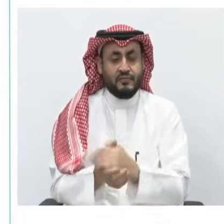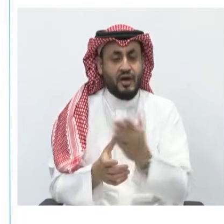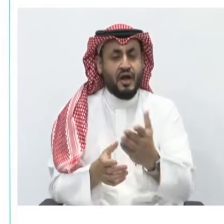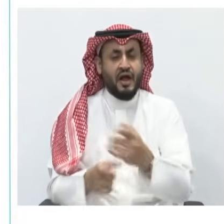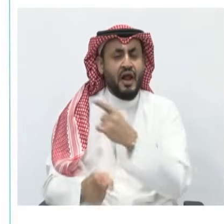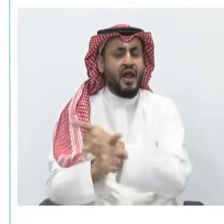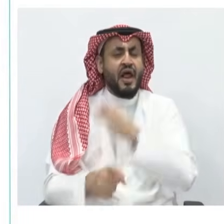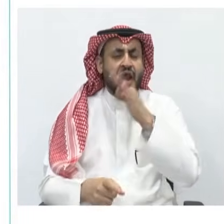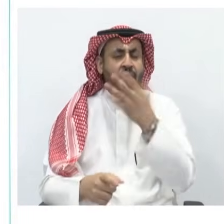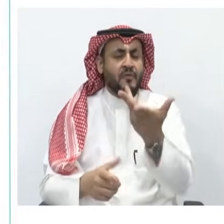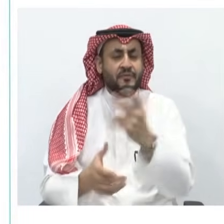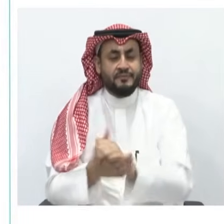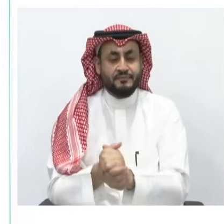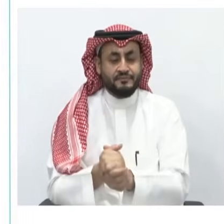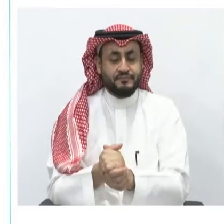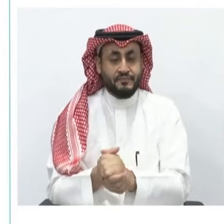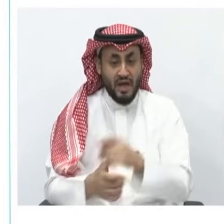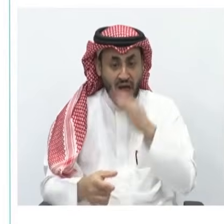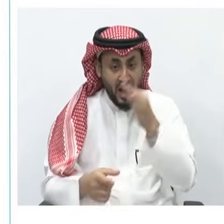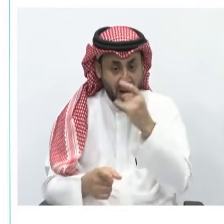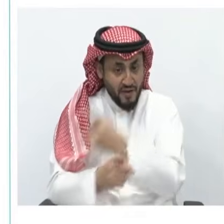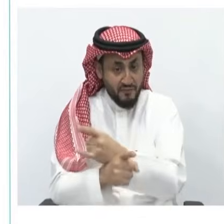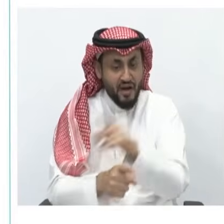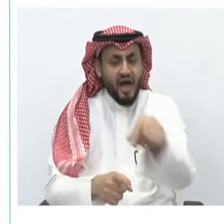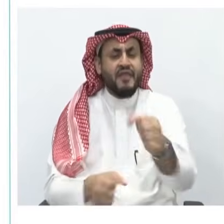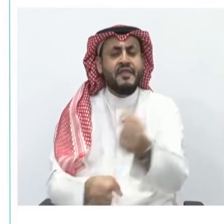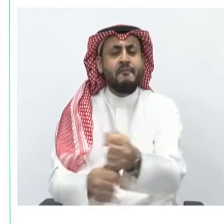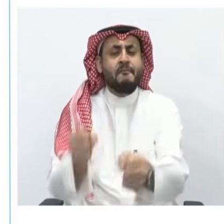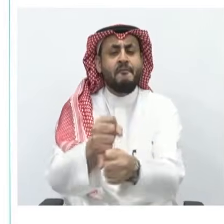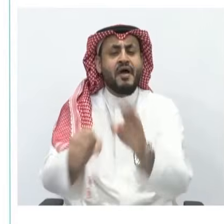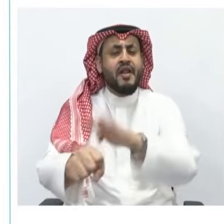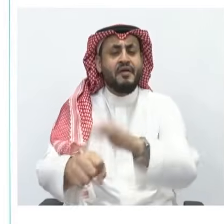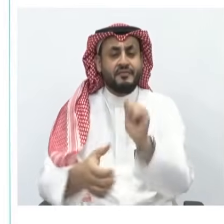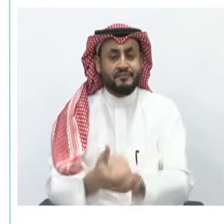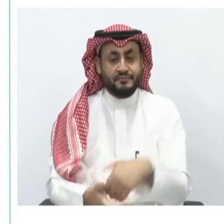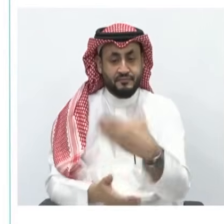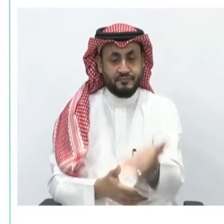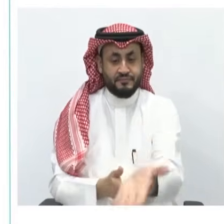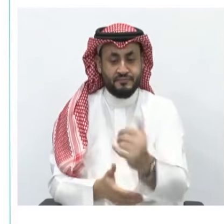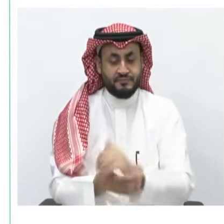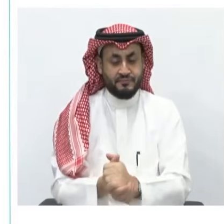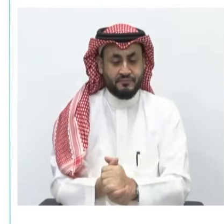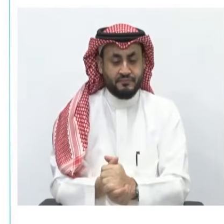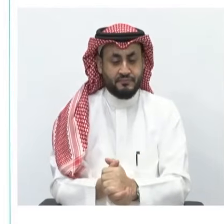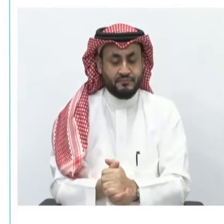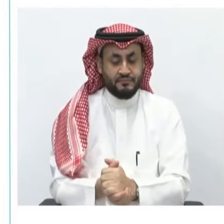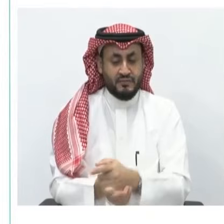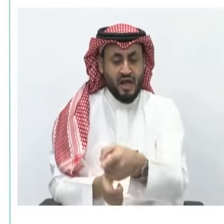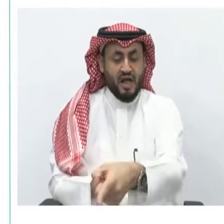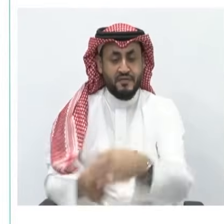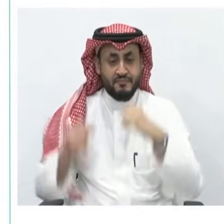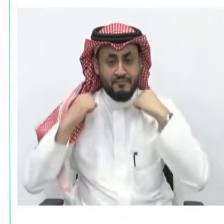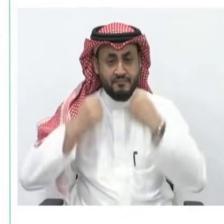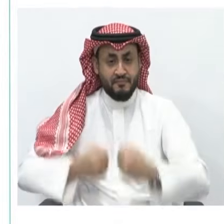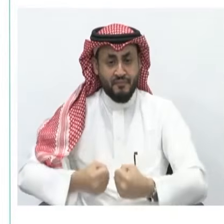says. Okay? I will say something and you will do it. Okay? Let's see it here. Okay, this is a